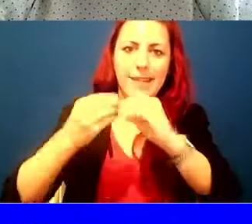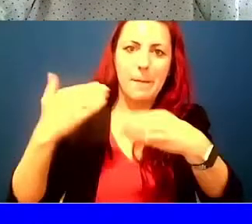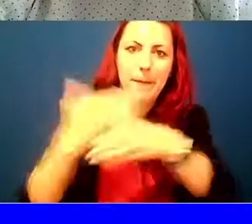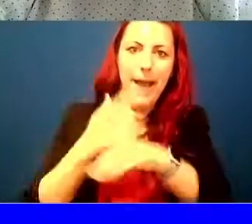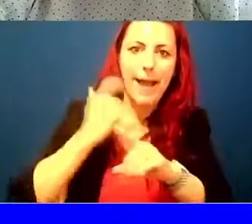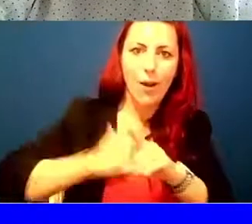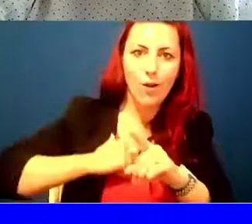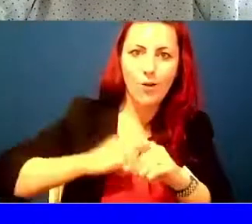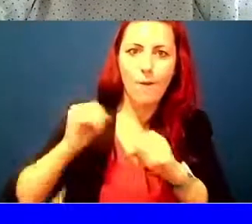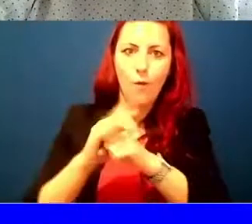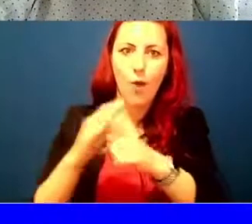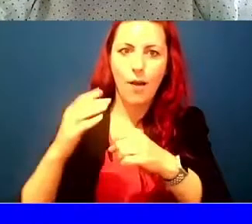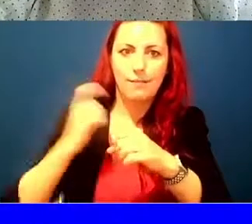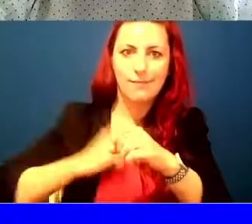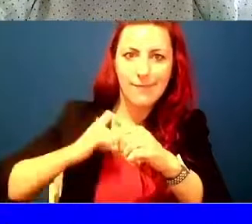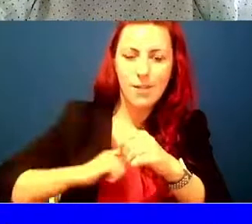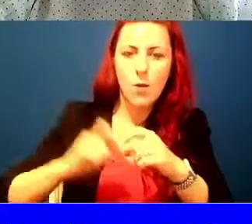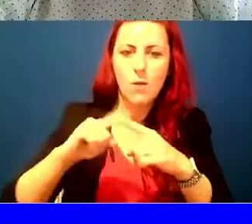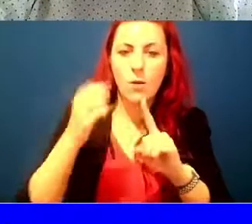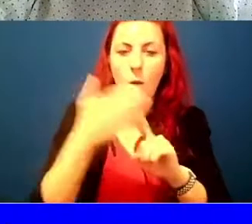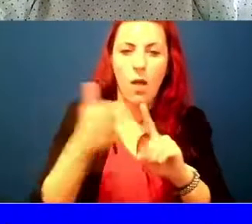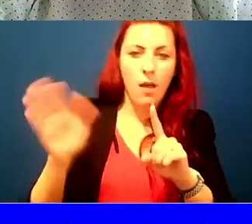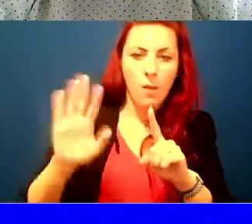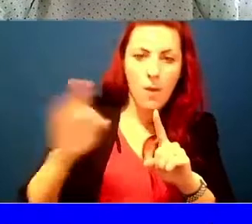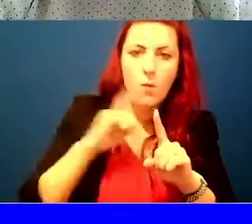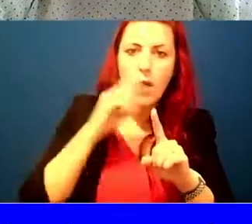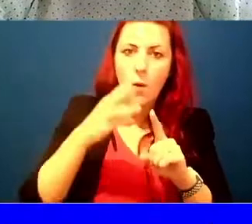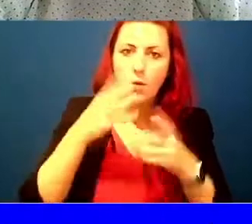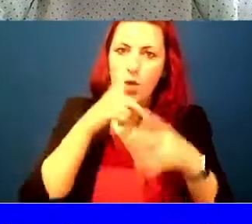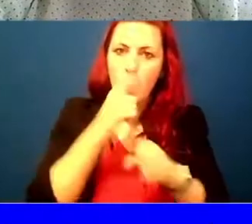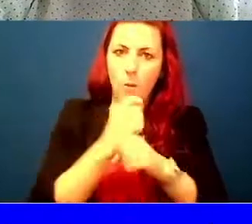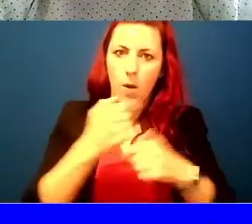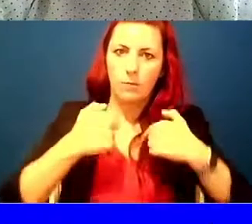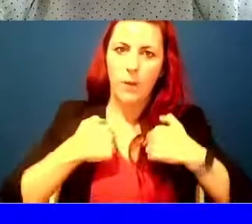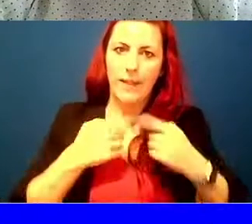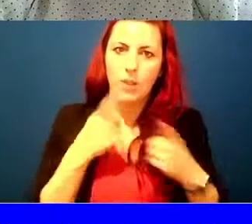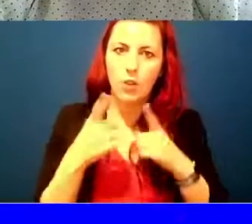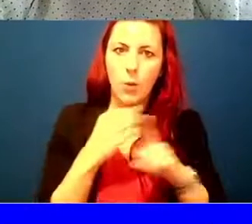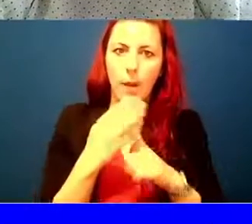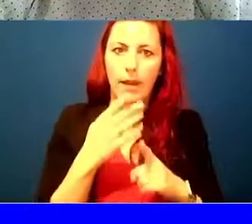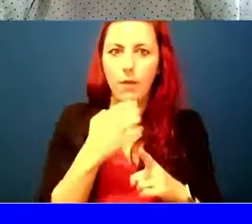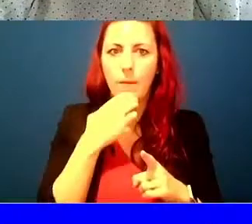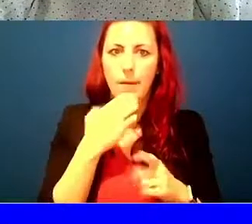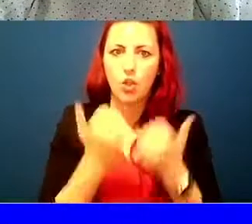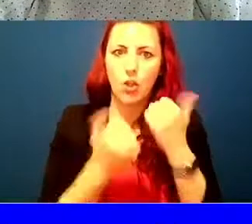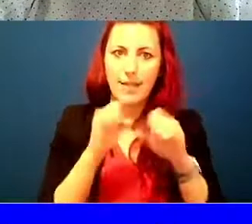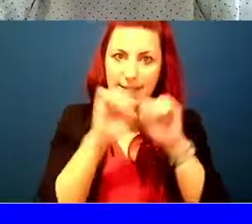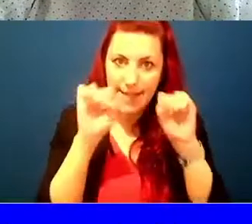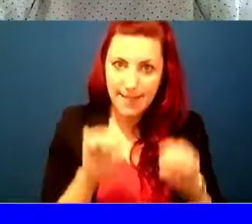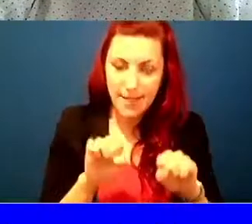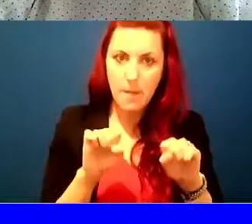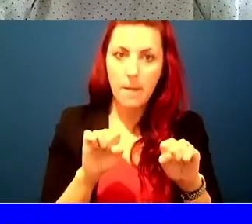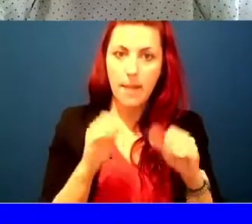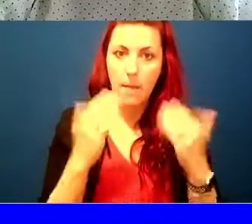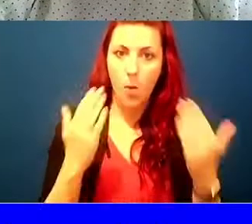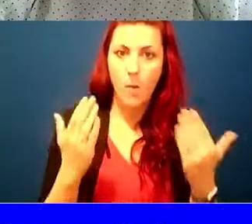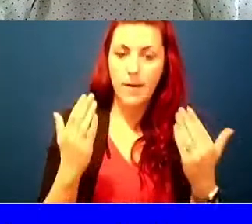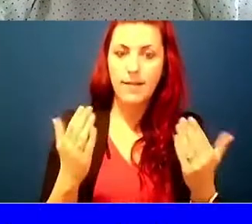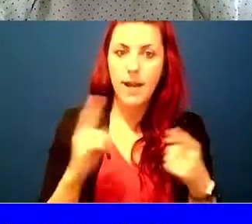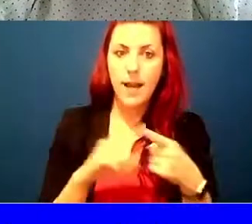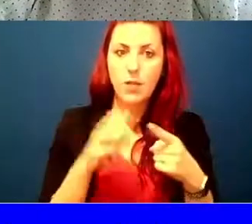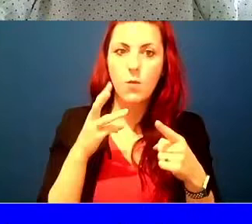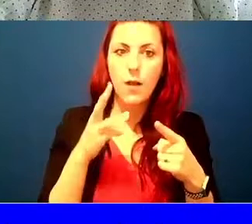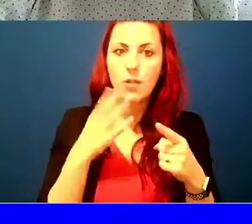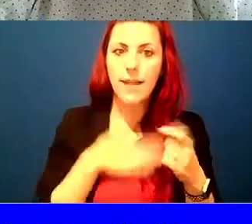to that nirvana, I'm going to talk to you a little bit about what we do in the criminal justice system currently. And I'm just going to describe some